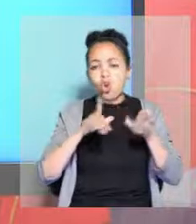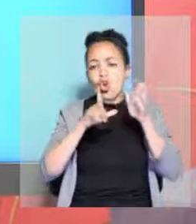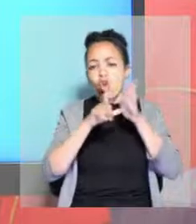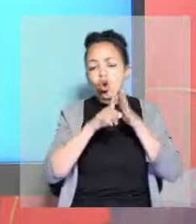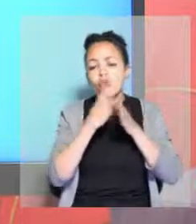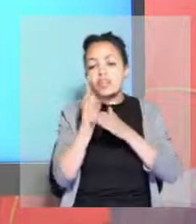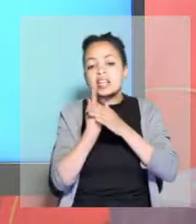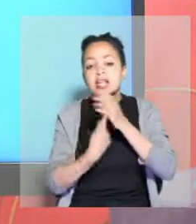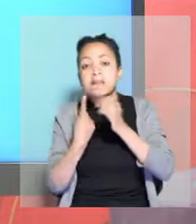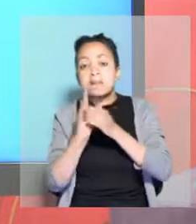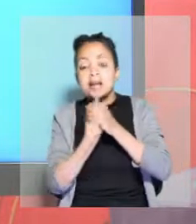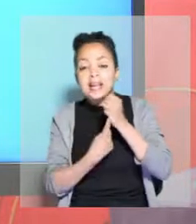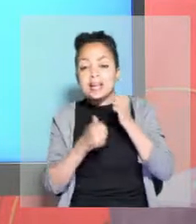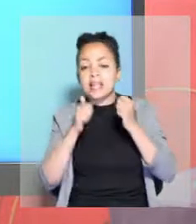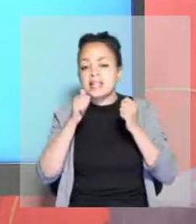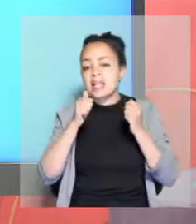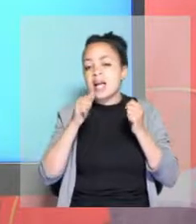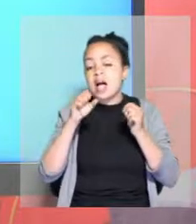independent assortment.